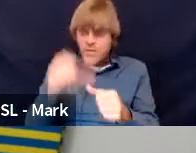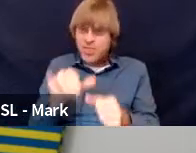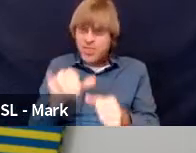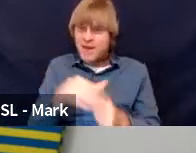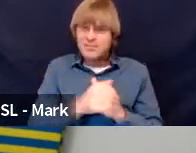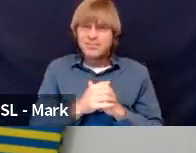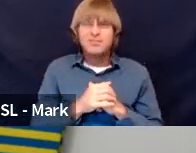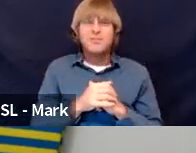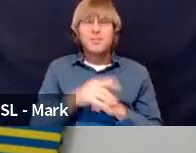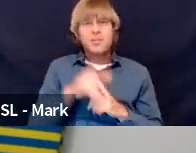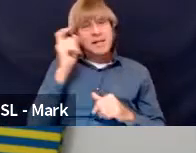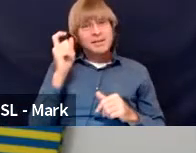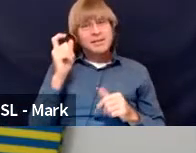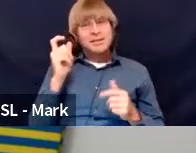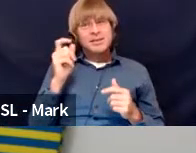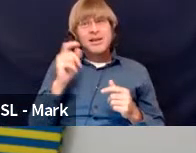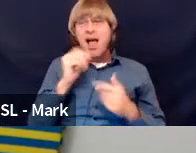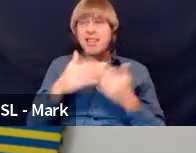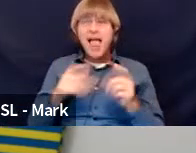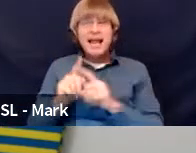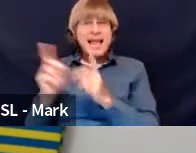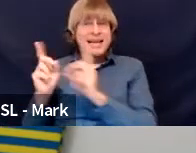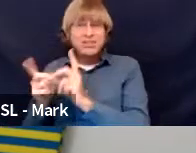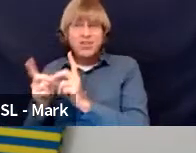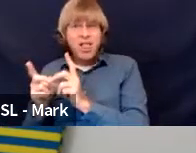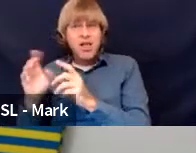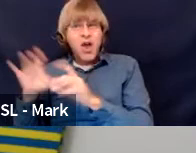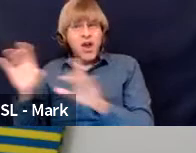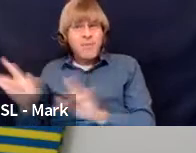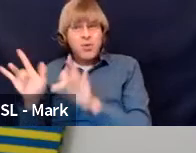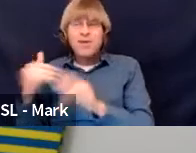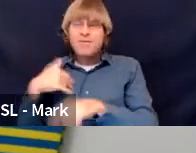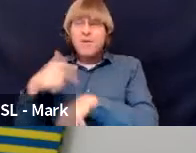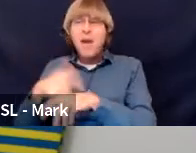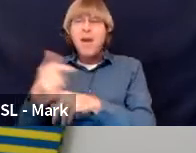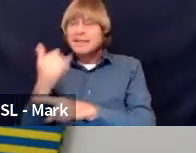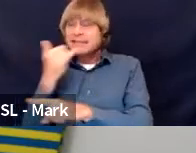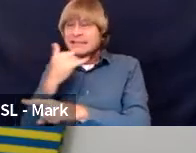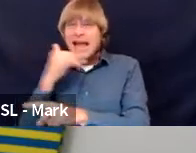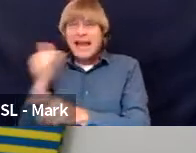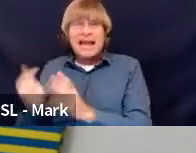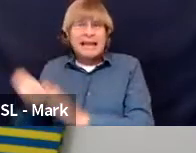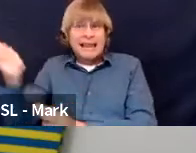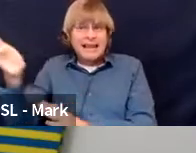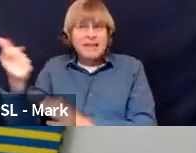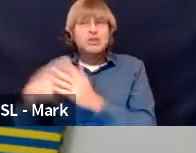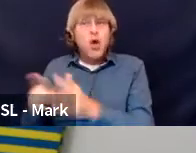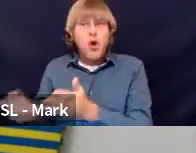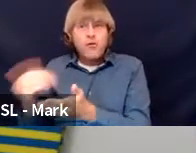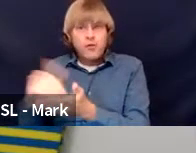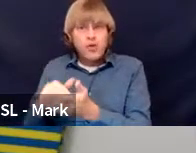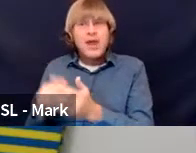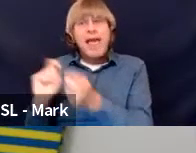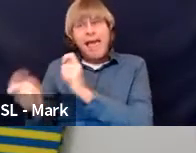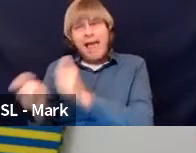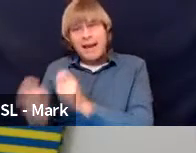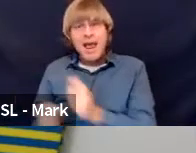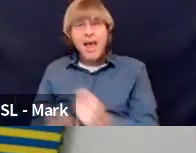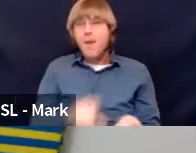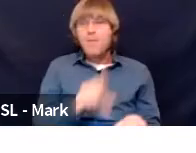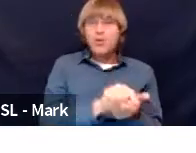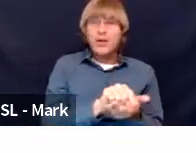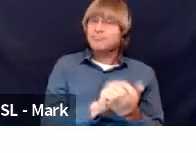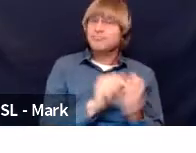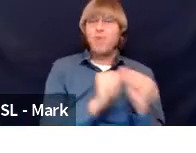because, you know, with unlike digital, which we have an error, we make a mistake, we can delete it and start over, edit. In print, it